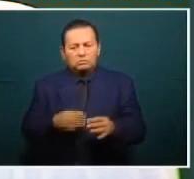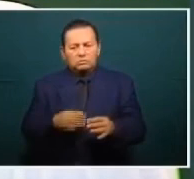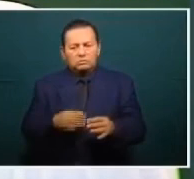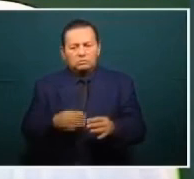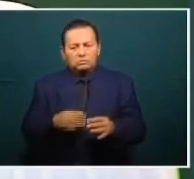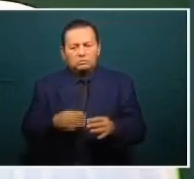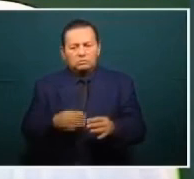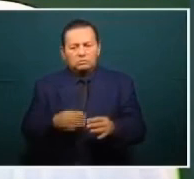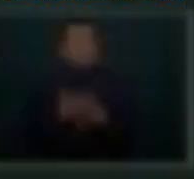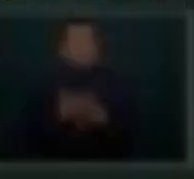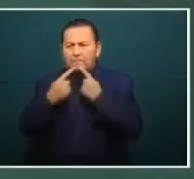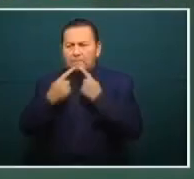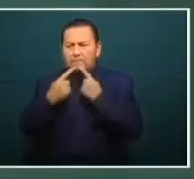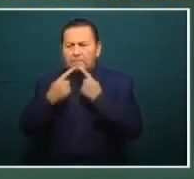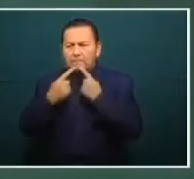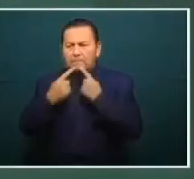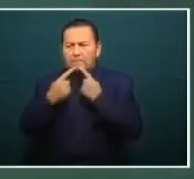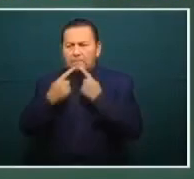here.